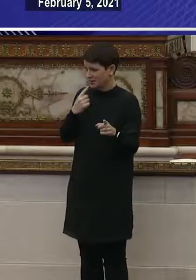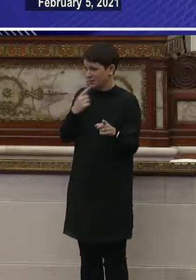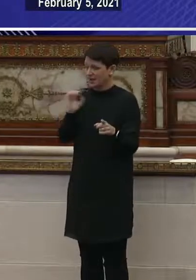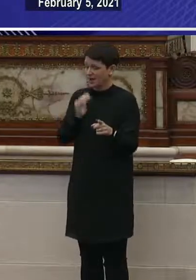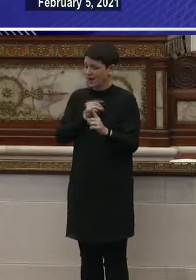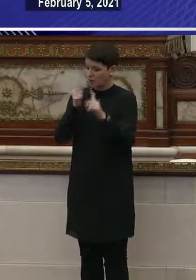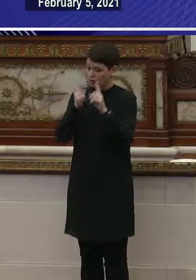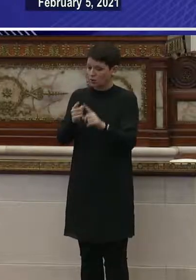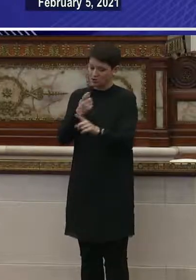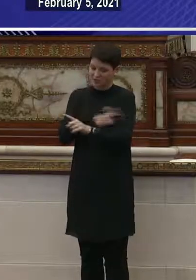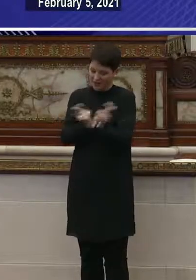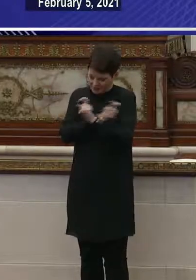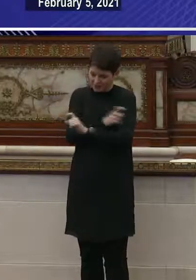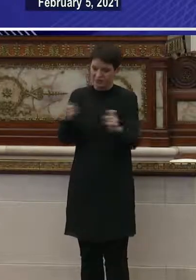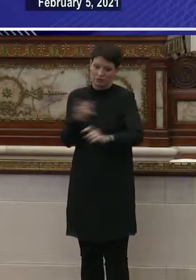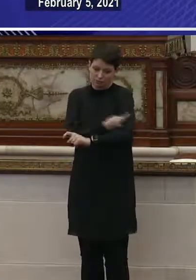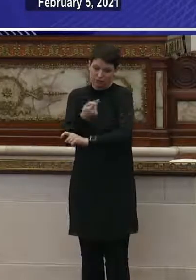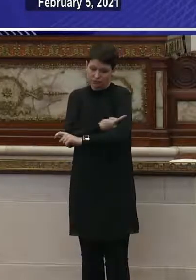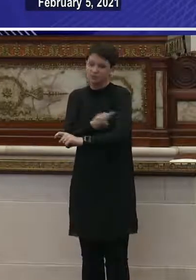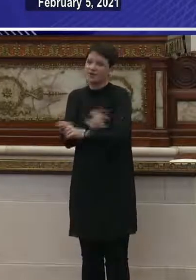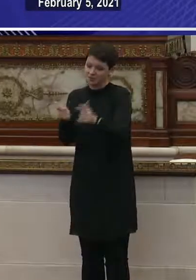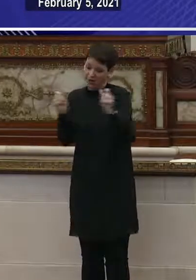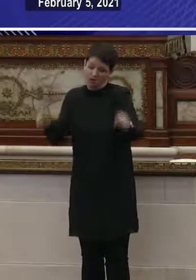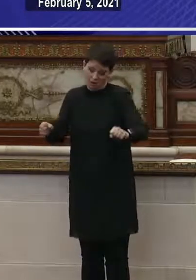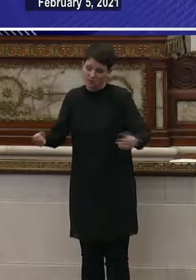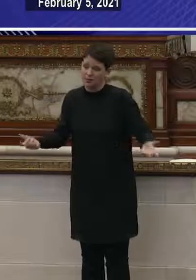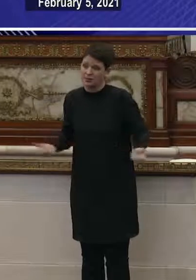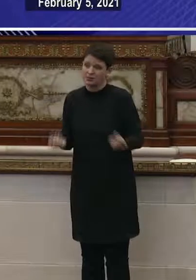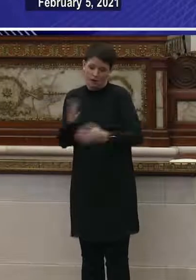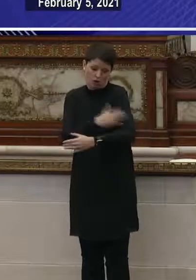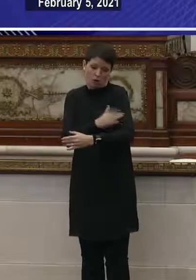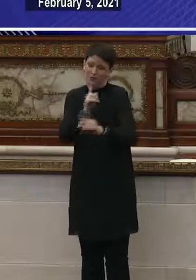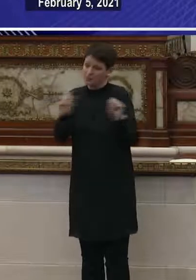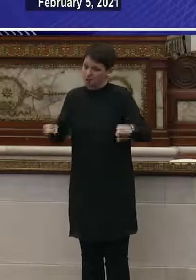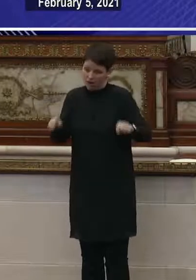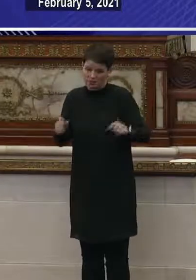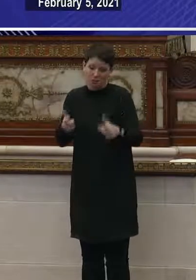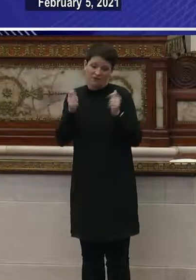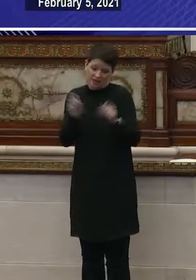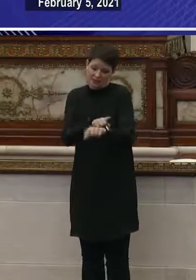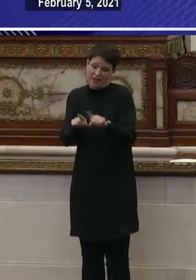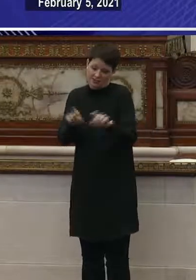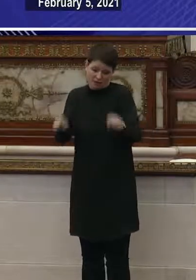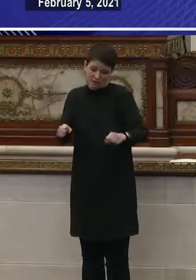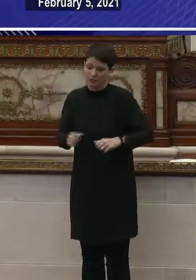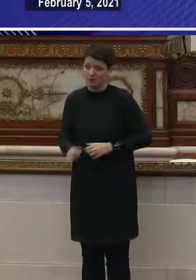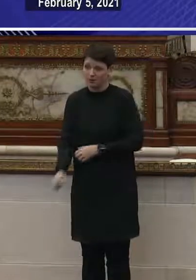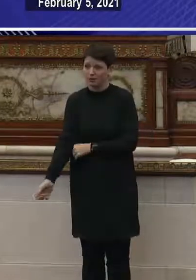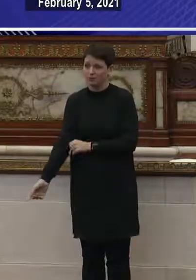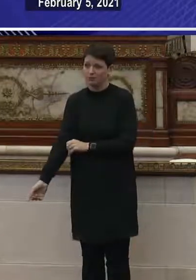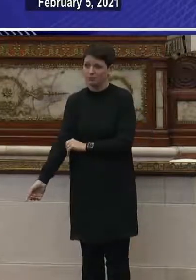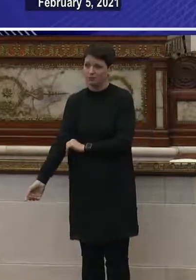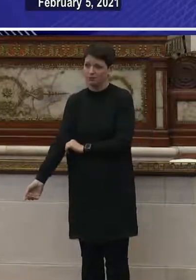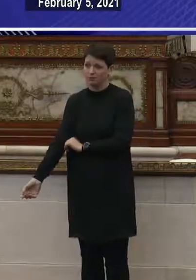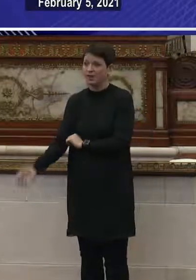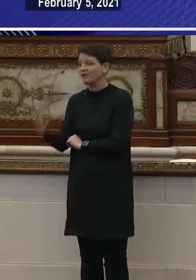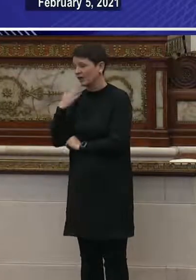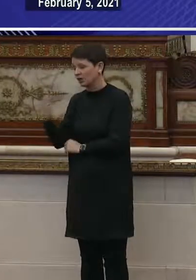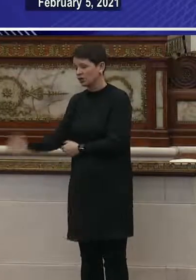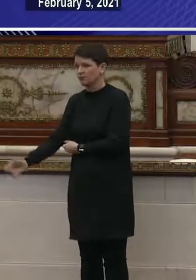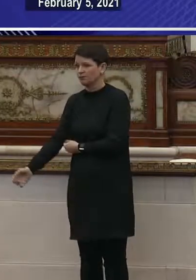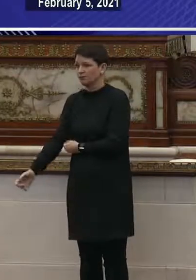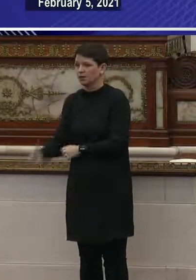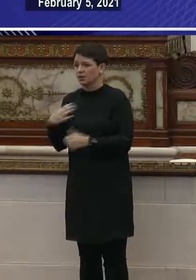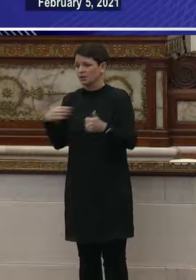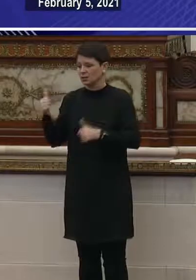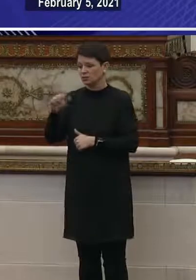is to get the vaccine in folks' arm as quickly as possible, as many arms as we can as quickly as possible. Absolutely. Okay. Thank you. Commissioner